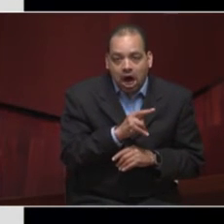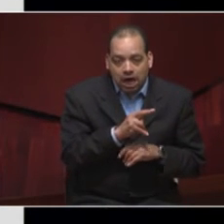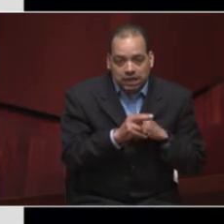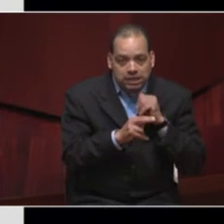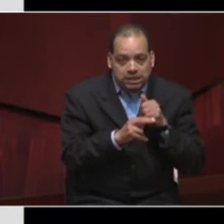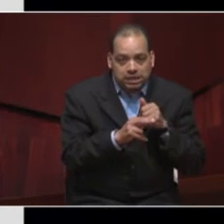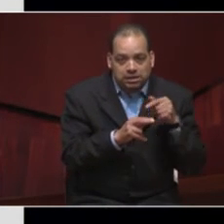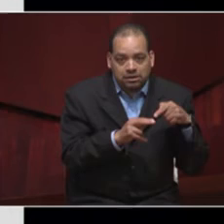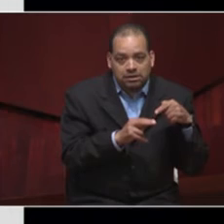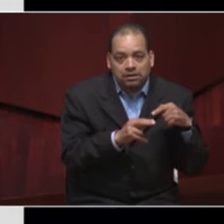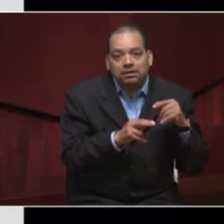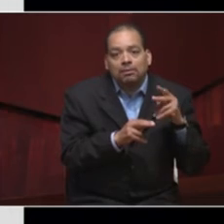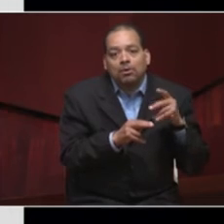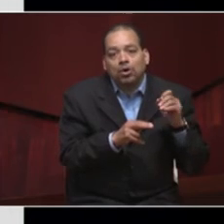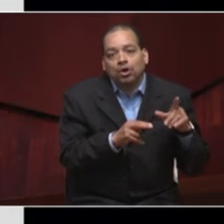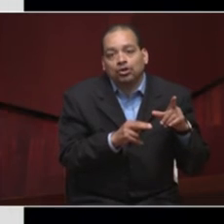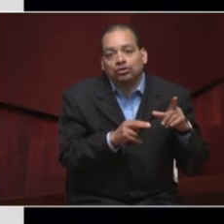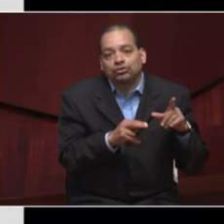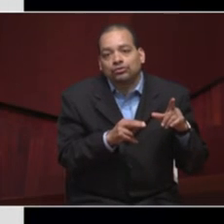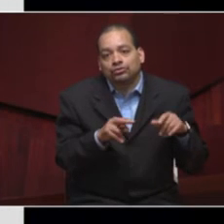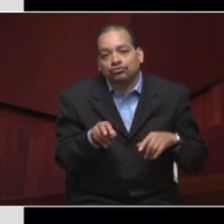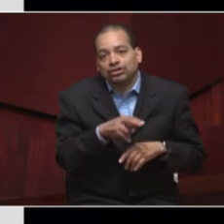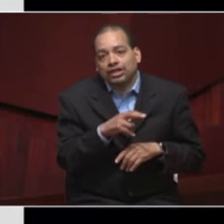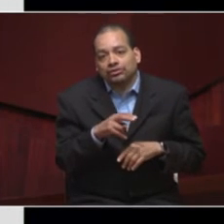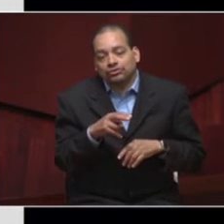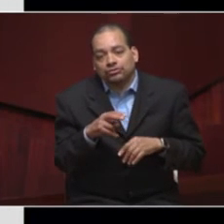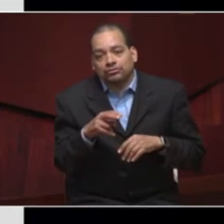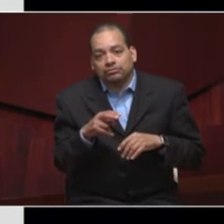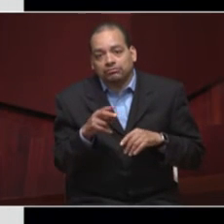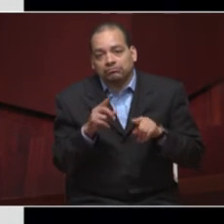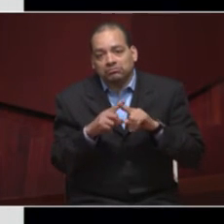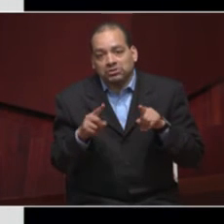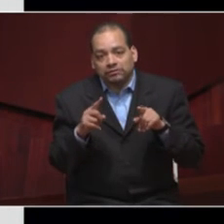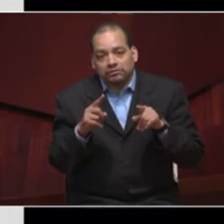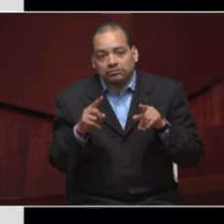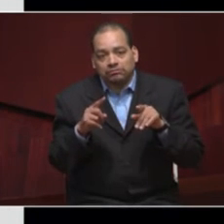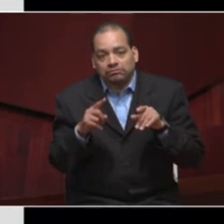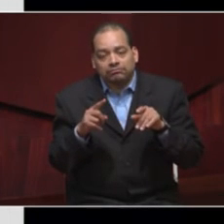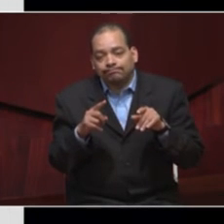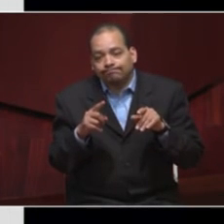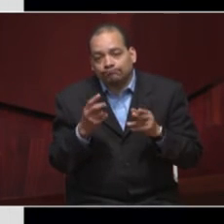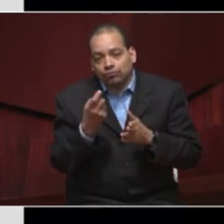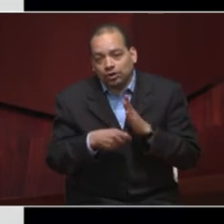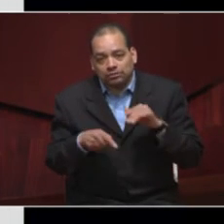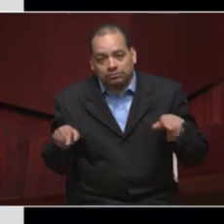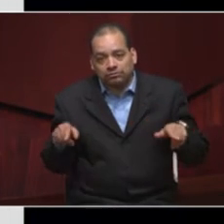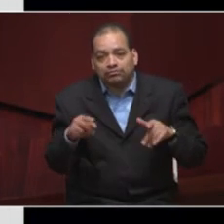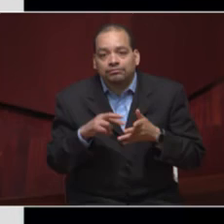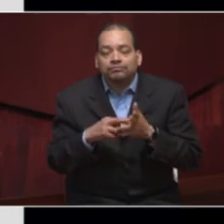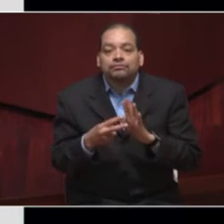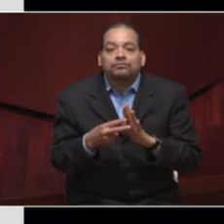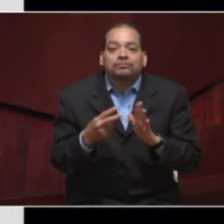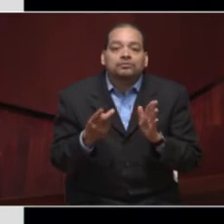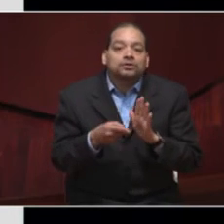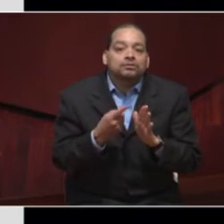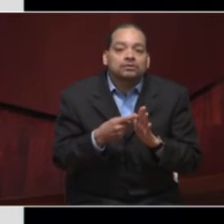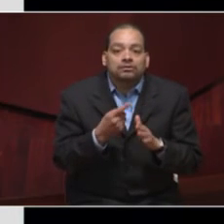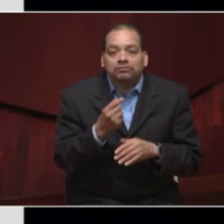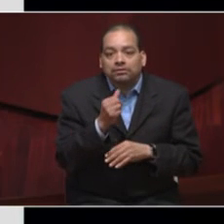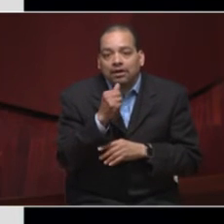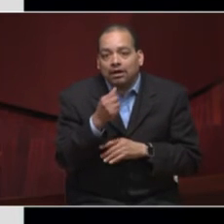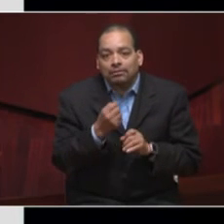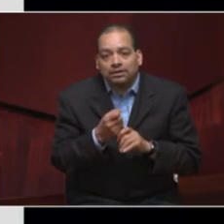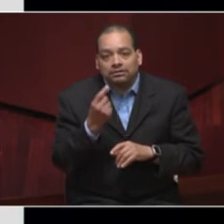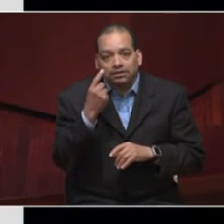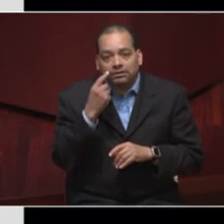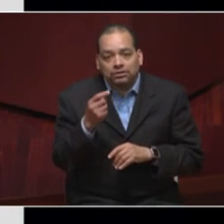We realize that there are going to be certain situations across the globe, quite frankly, where it's just not practical to